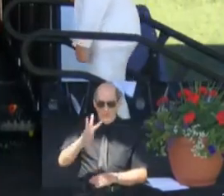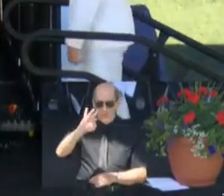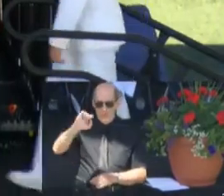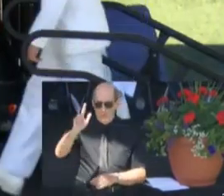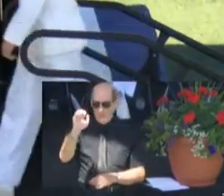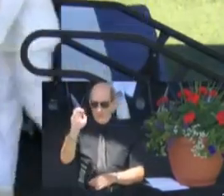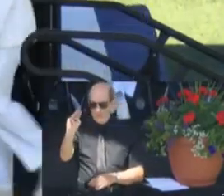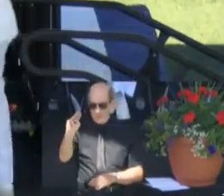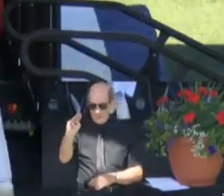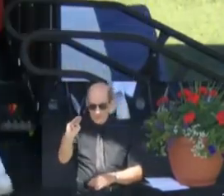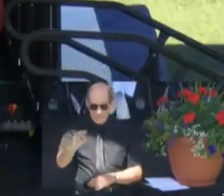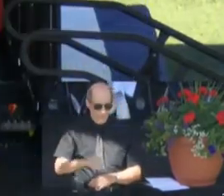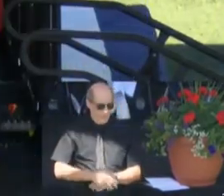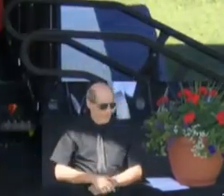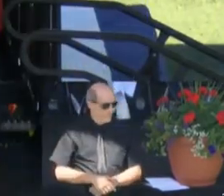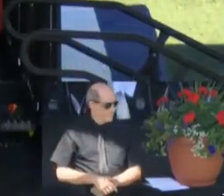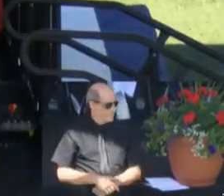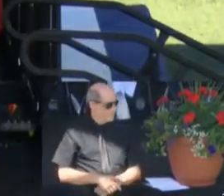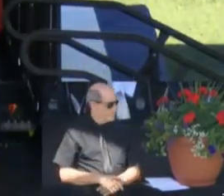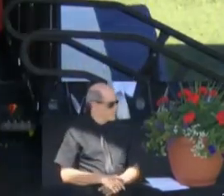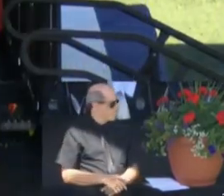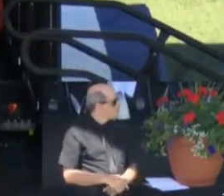William Ralph Burns.